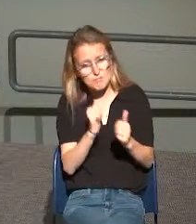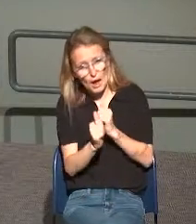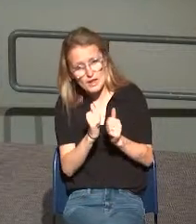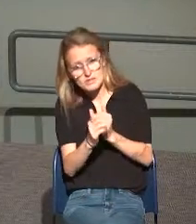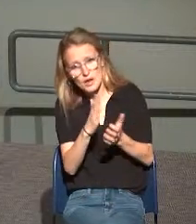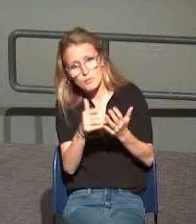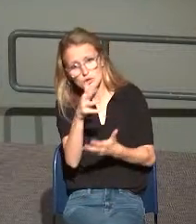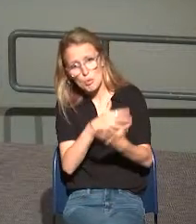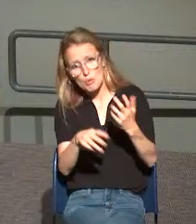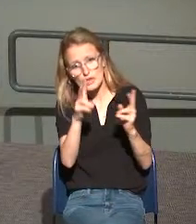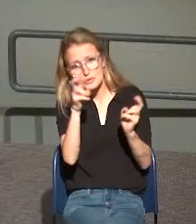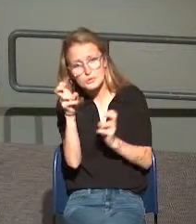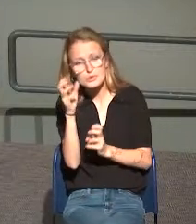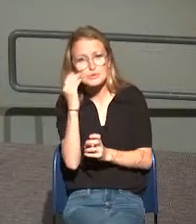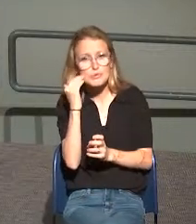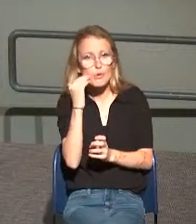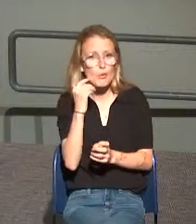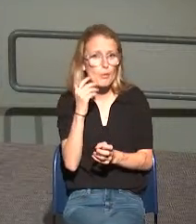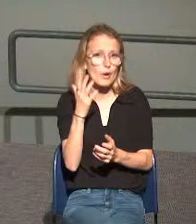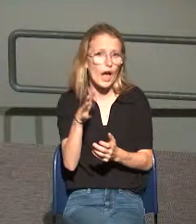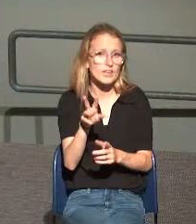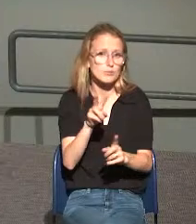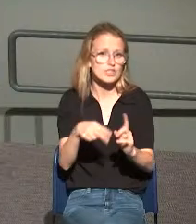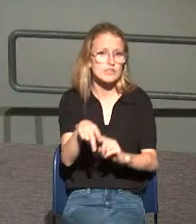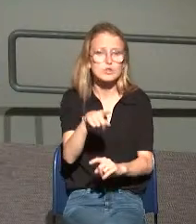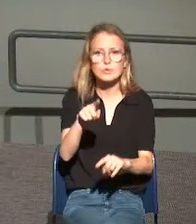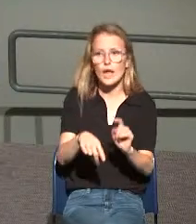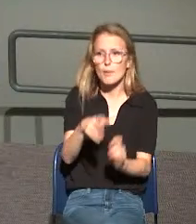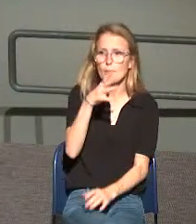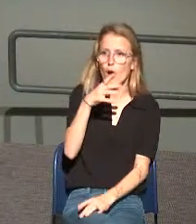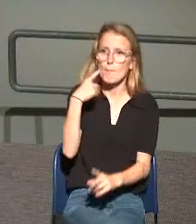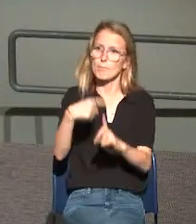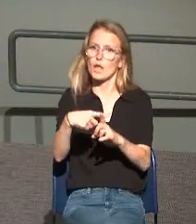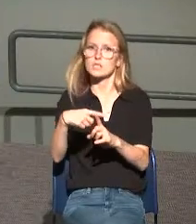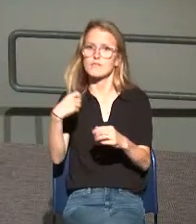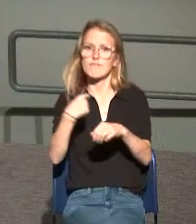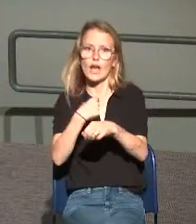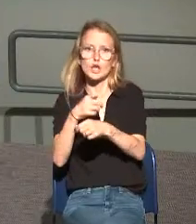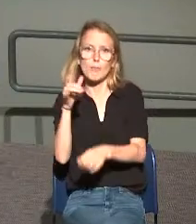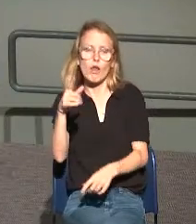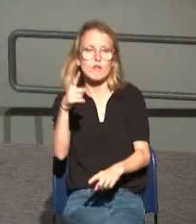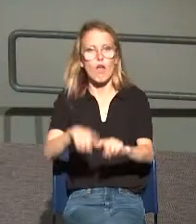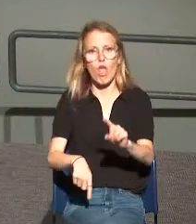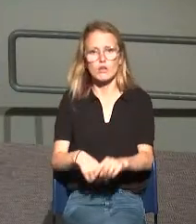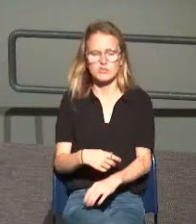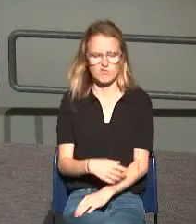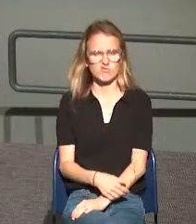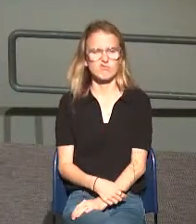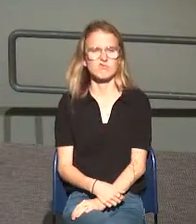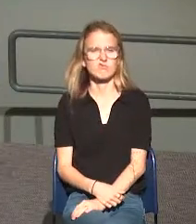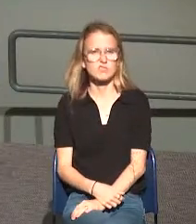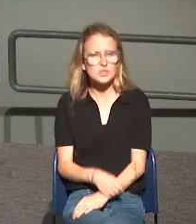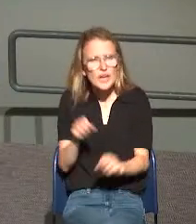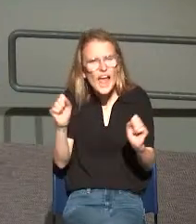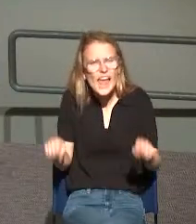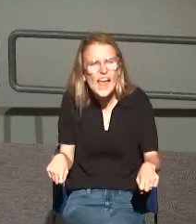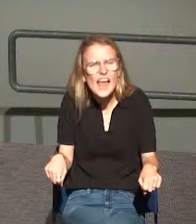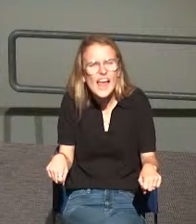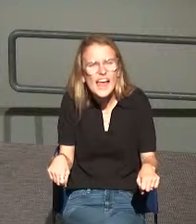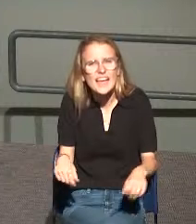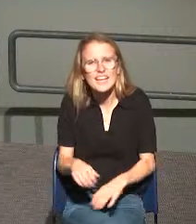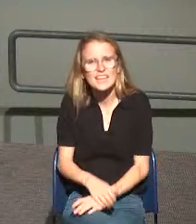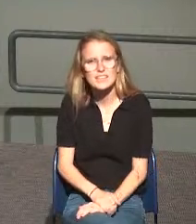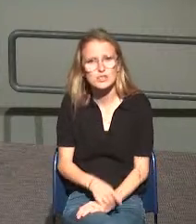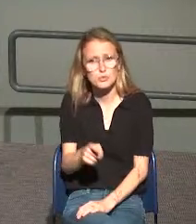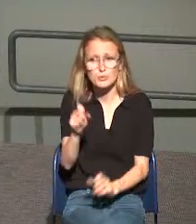social issues of, I think there's this perception that you can't be a mom and be a fighter pilot, and you can. You can be a dad and be a